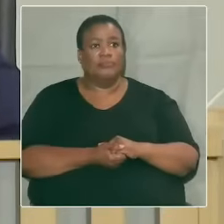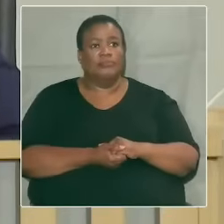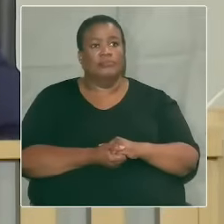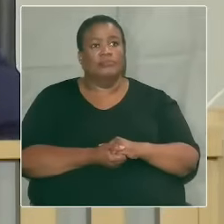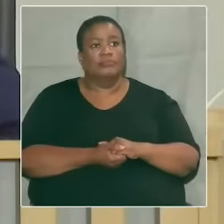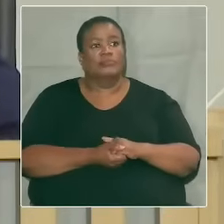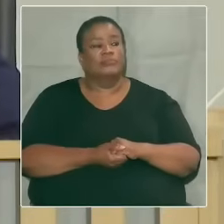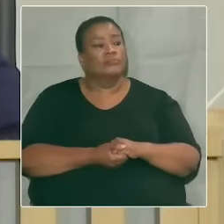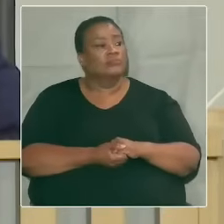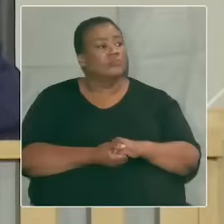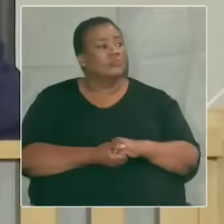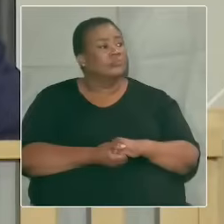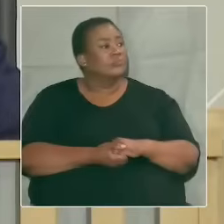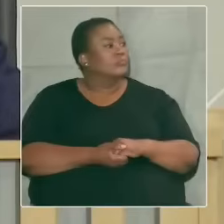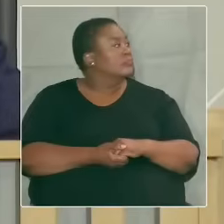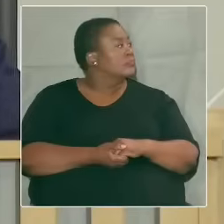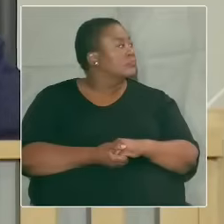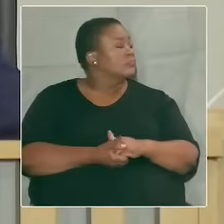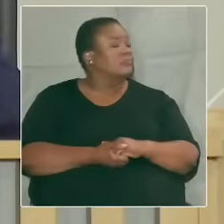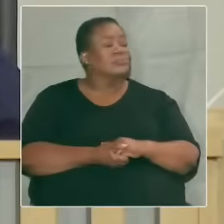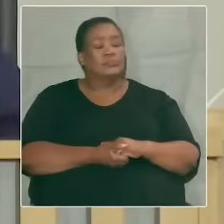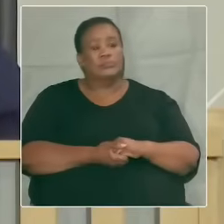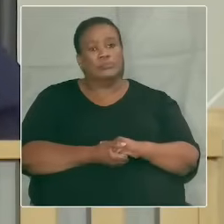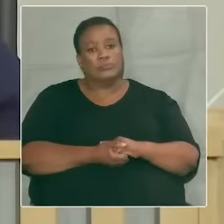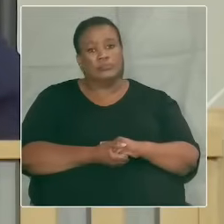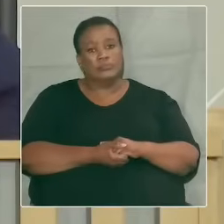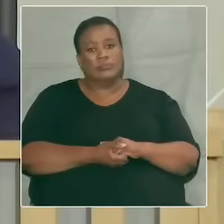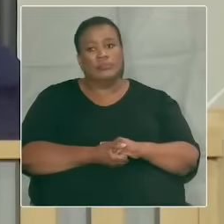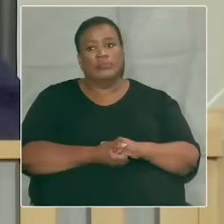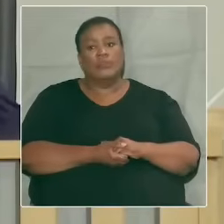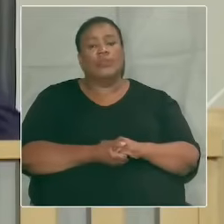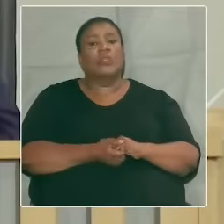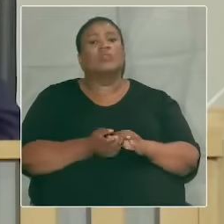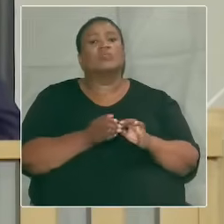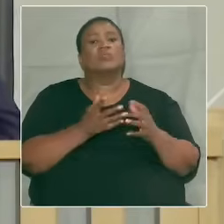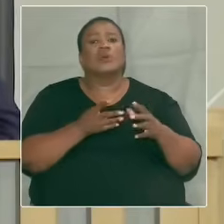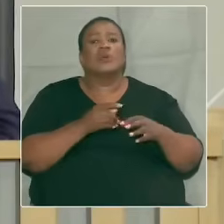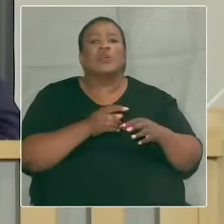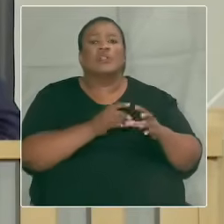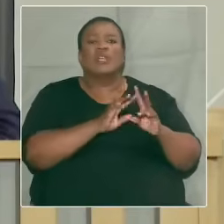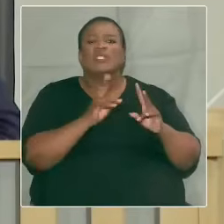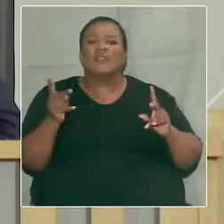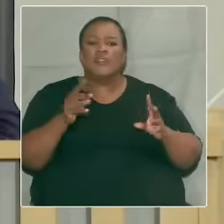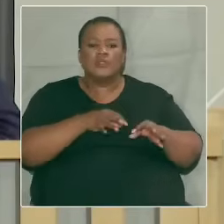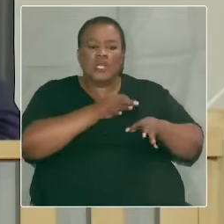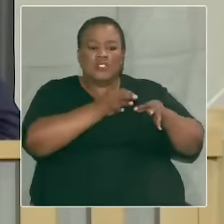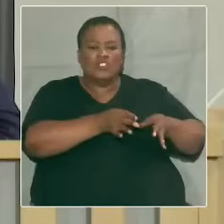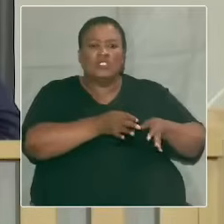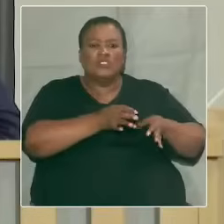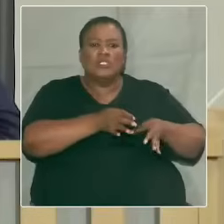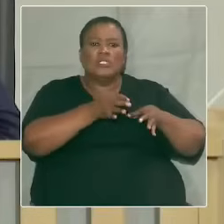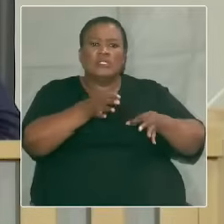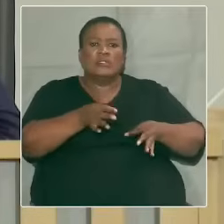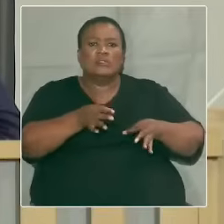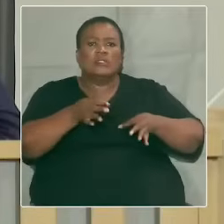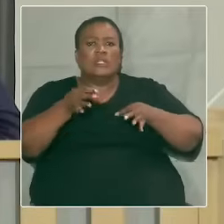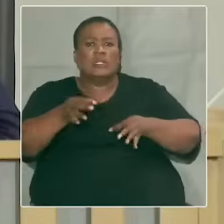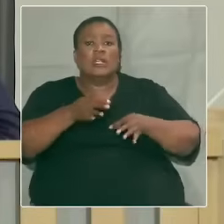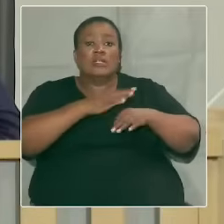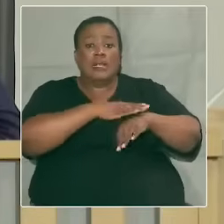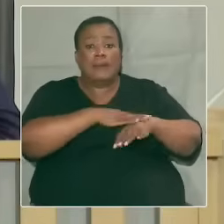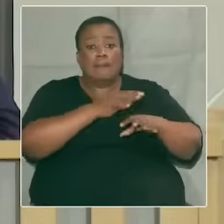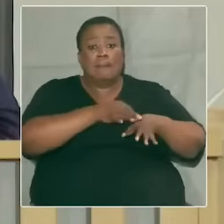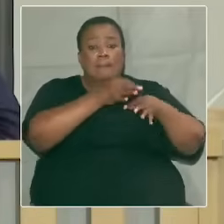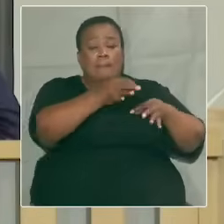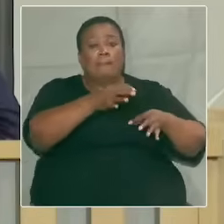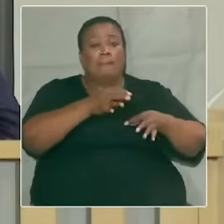thanks. General, the extensions, the various extensions, and then the one where the PKTT's